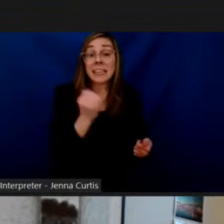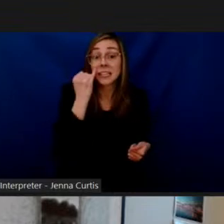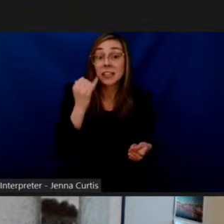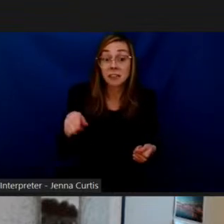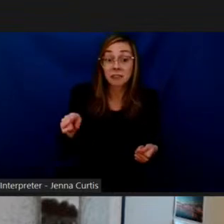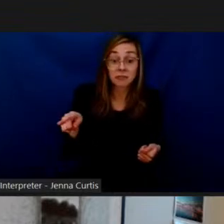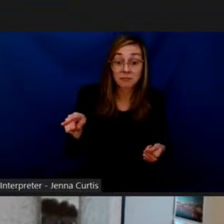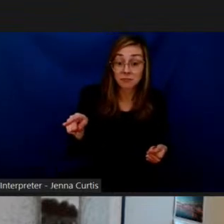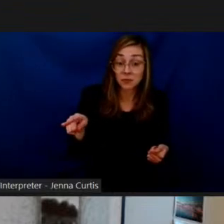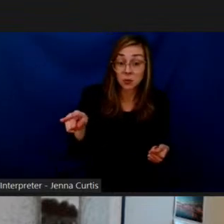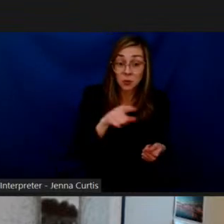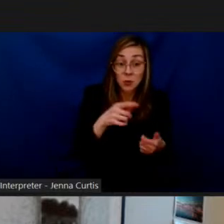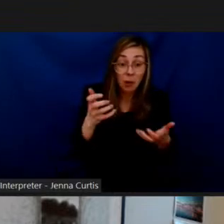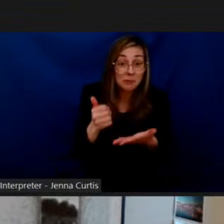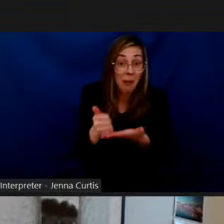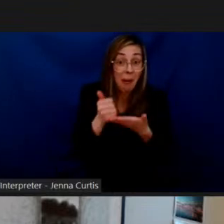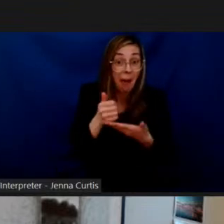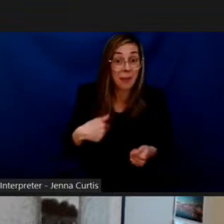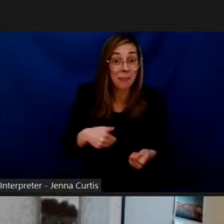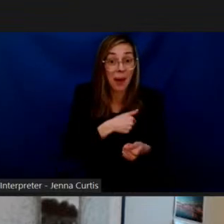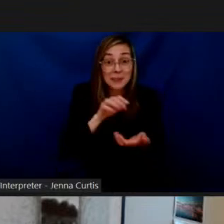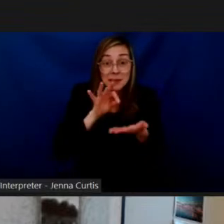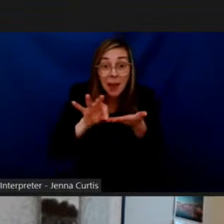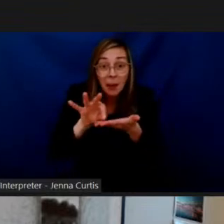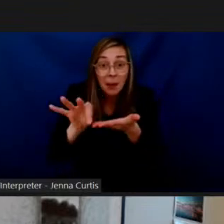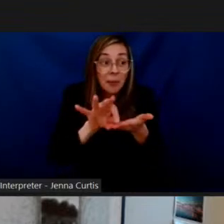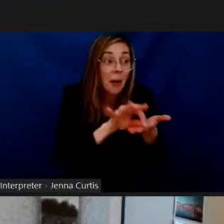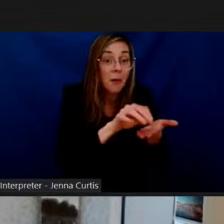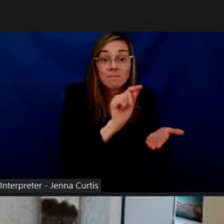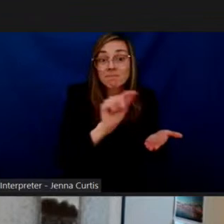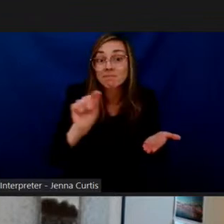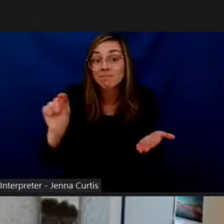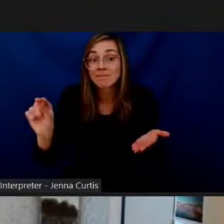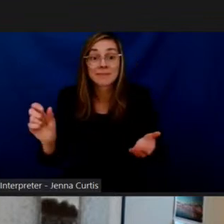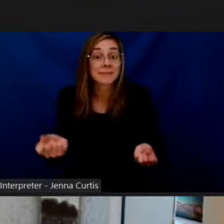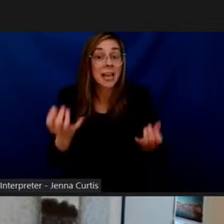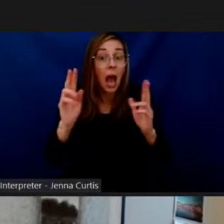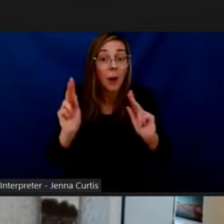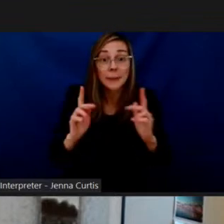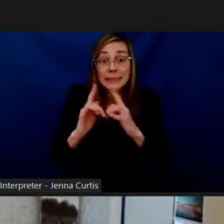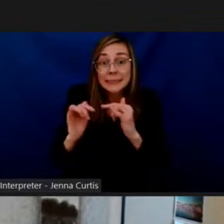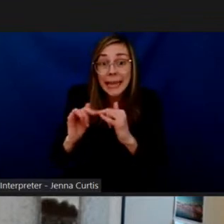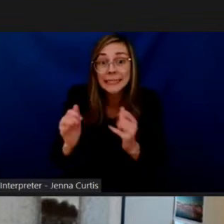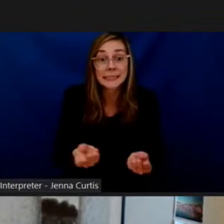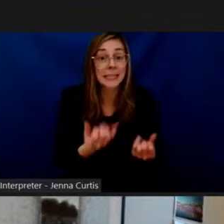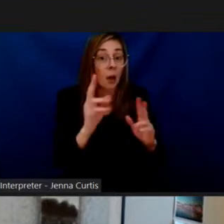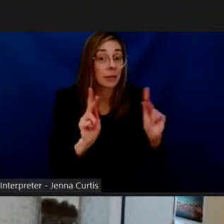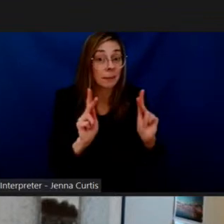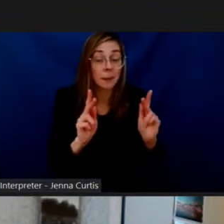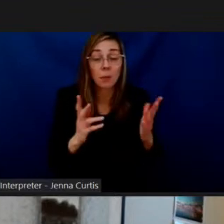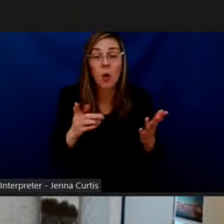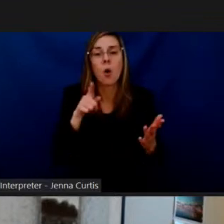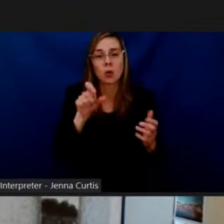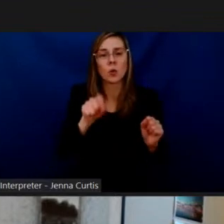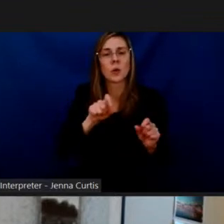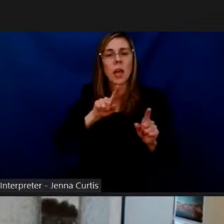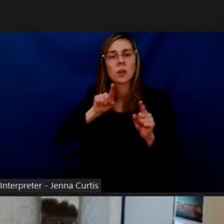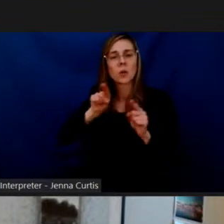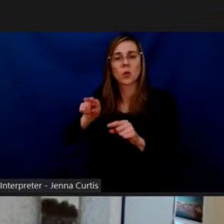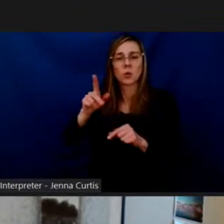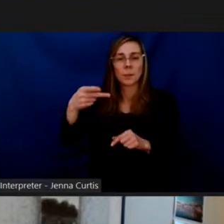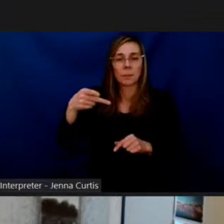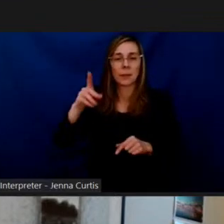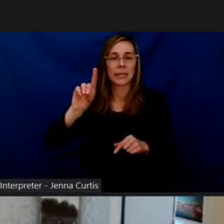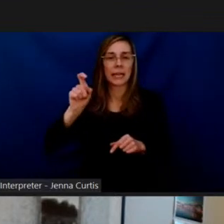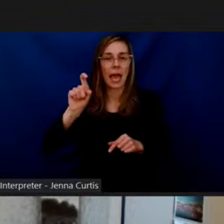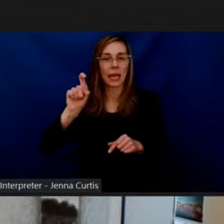the pre-encampment number of individuals or tents in the neighborhood. If you could just go to the PDX report and let us know